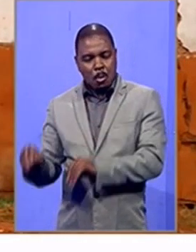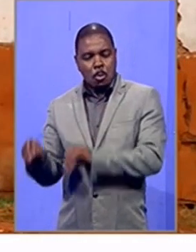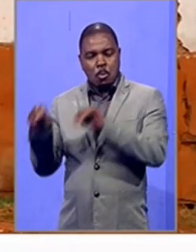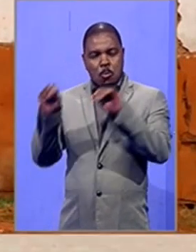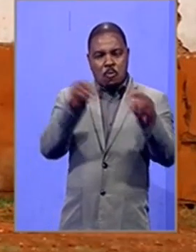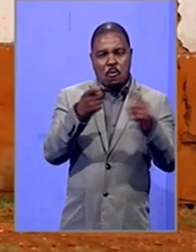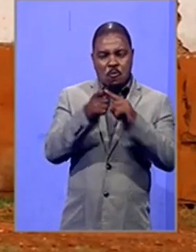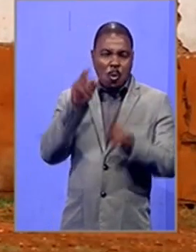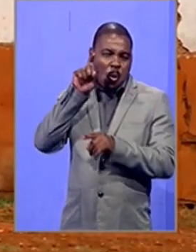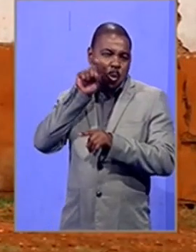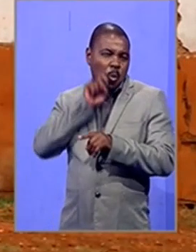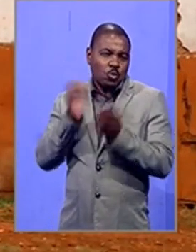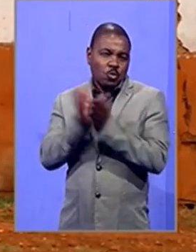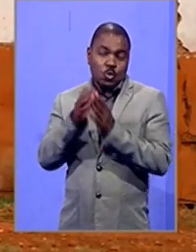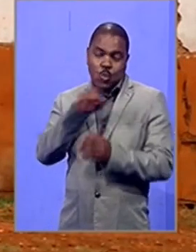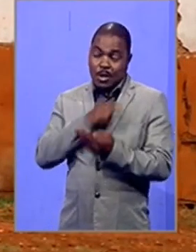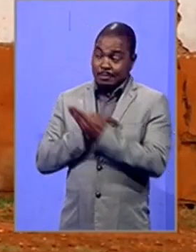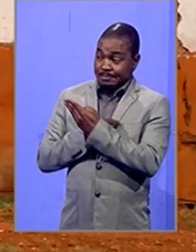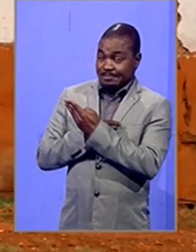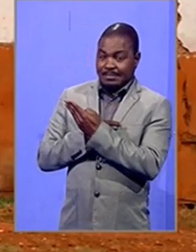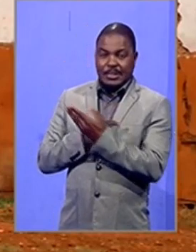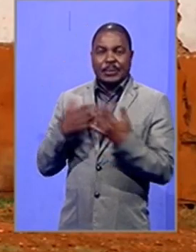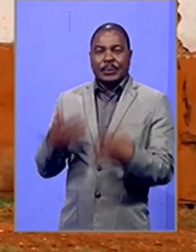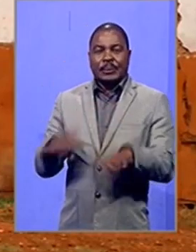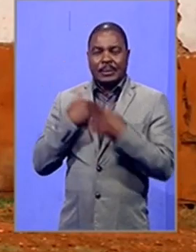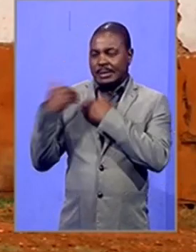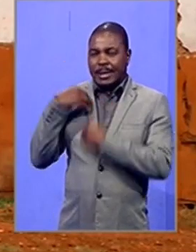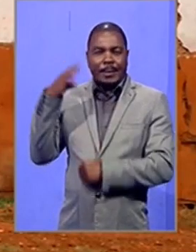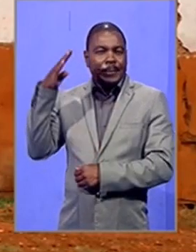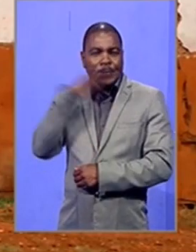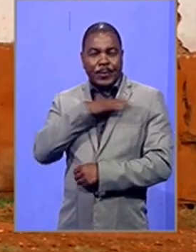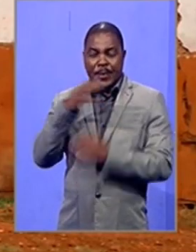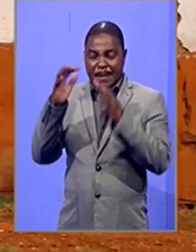sekolong se kudu ka baka la gore maboto a se a bolokega